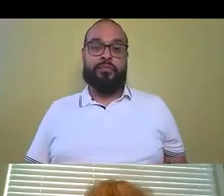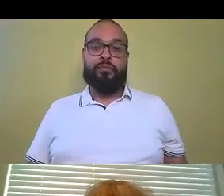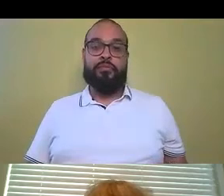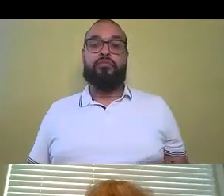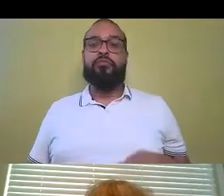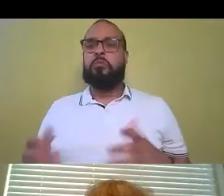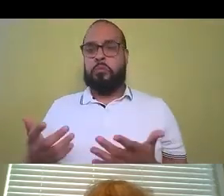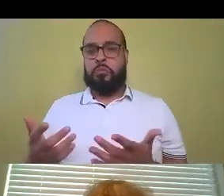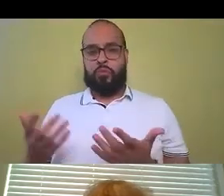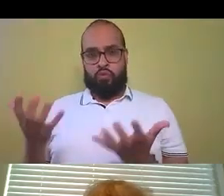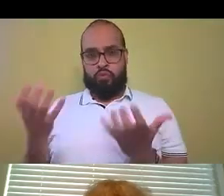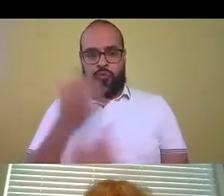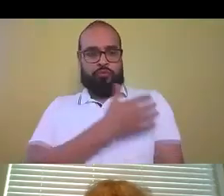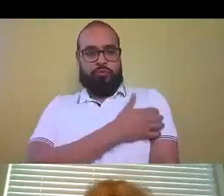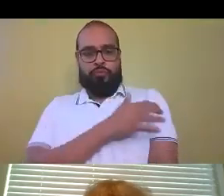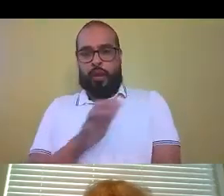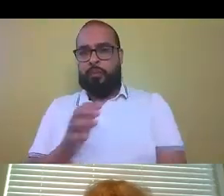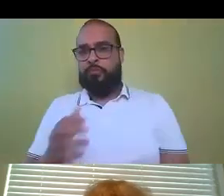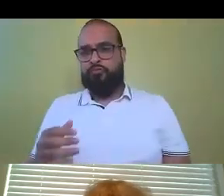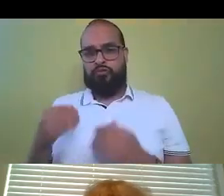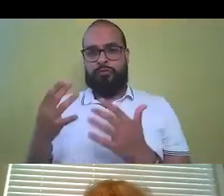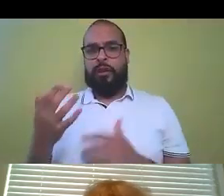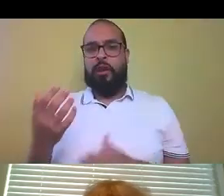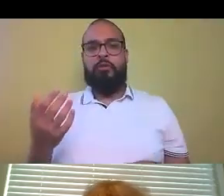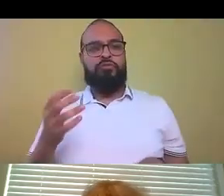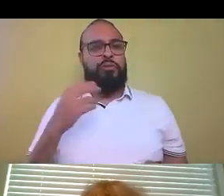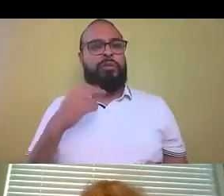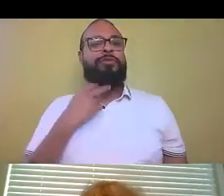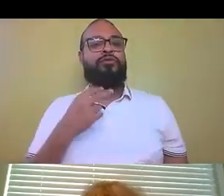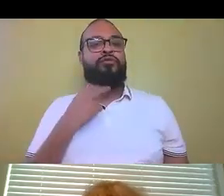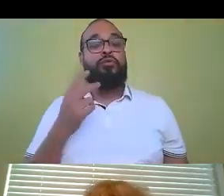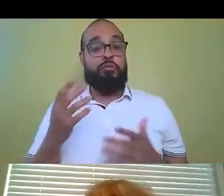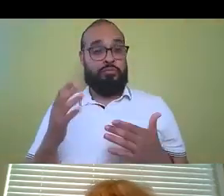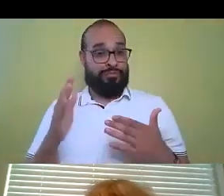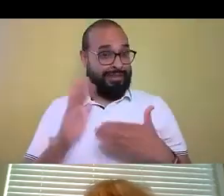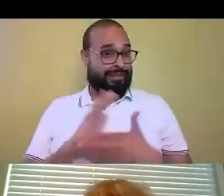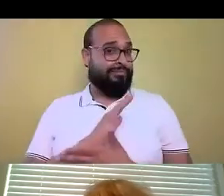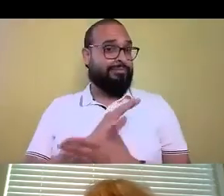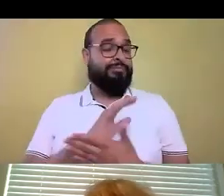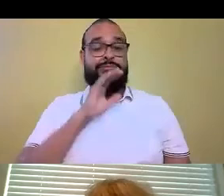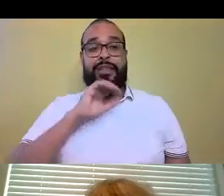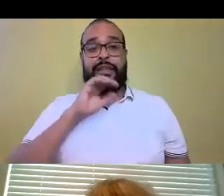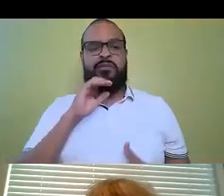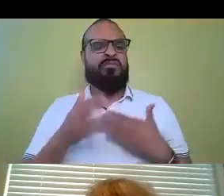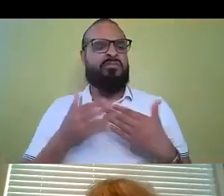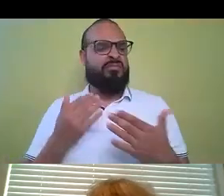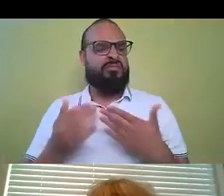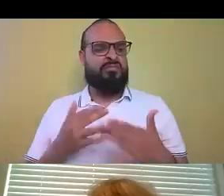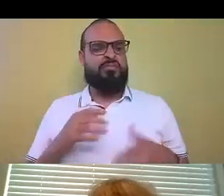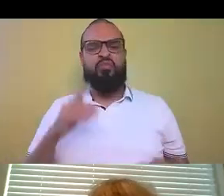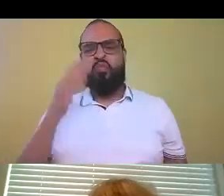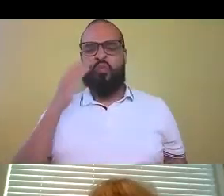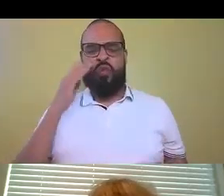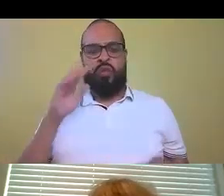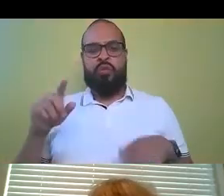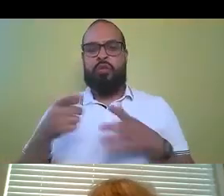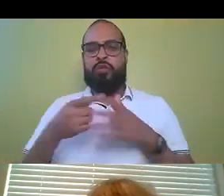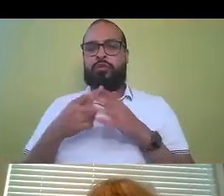voice. And you can start as young as the toddler to start explaining how certain things can keep